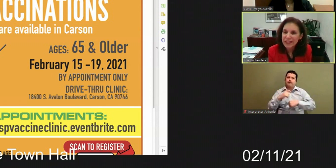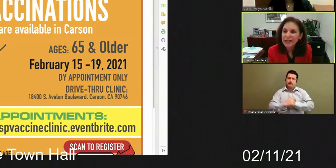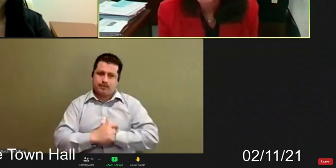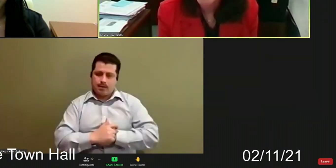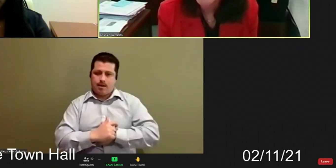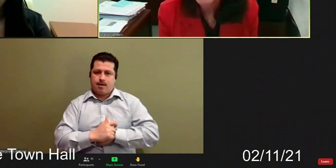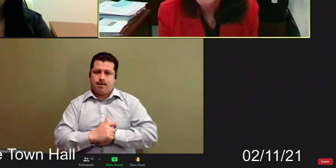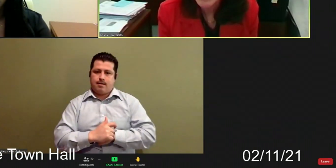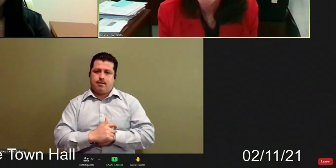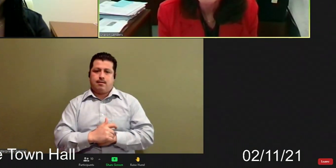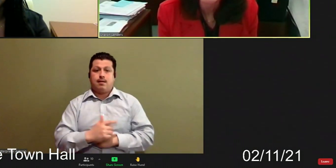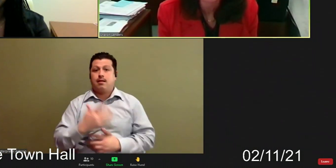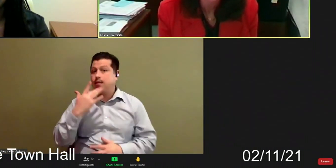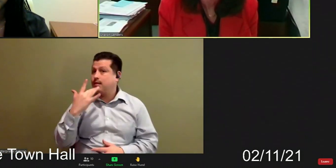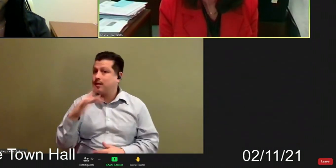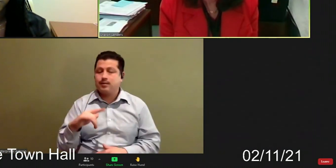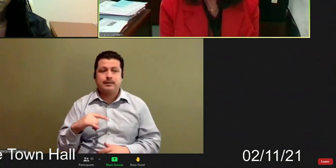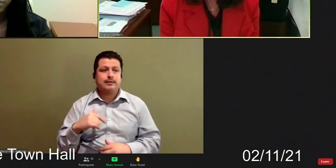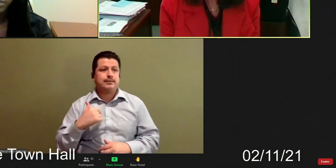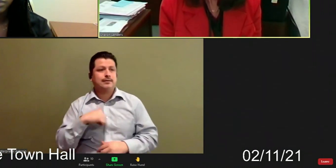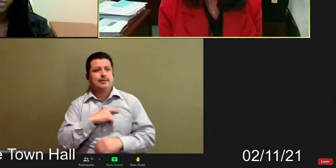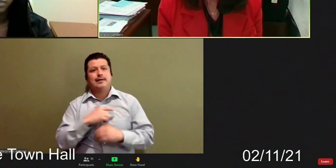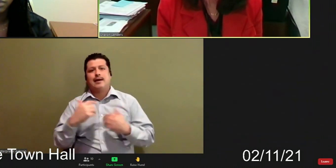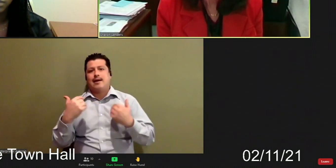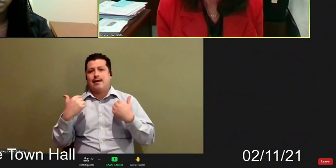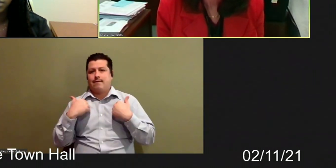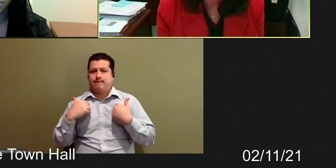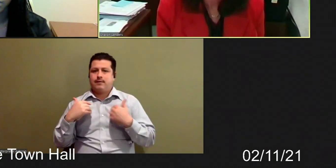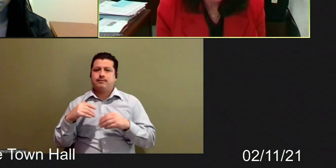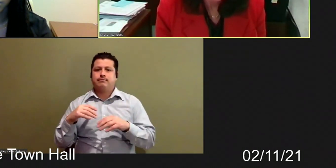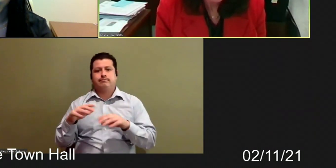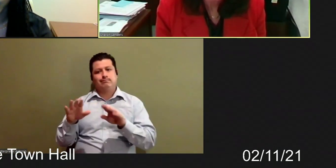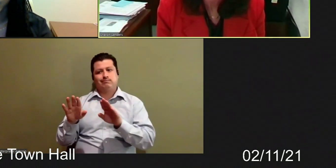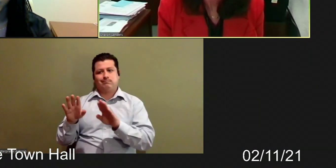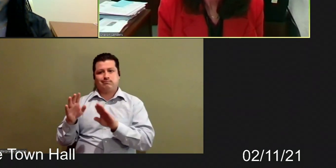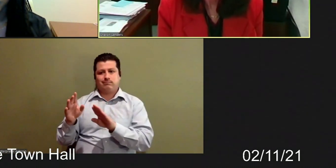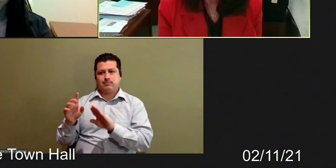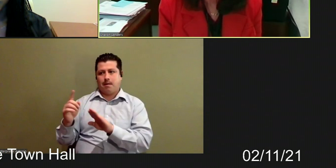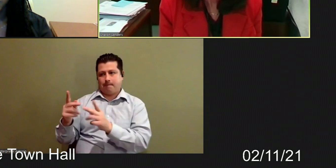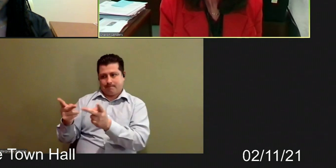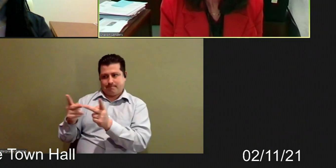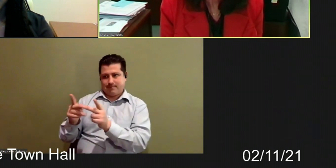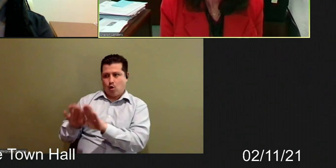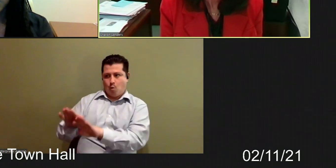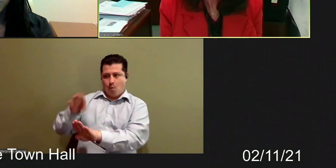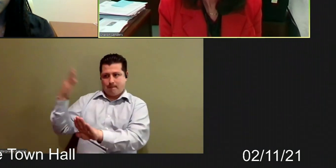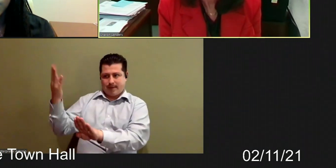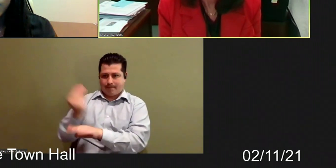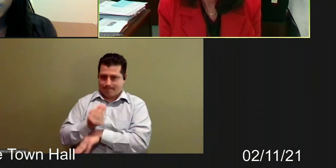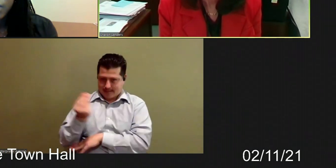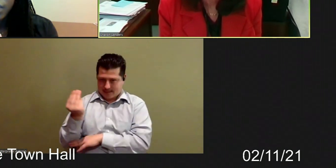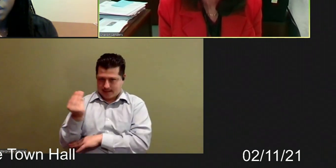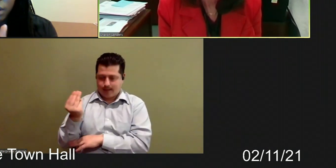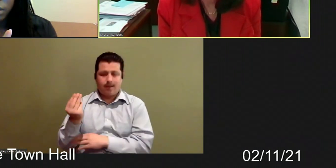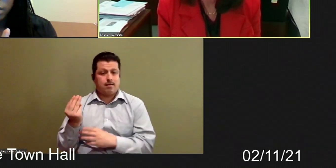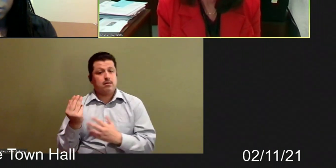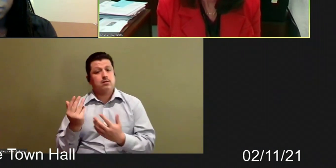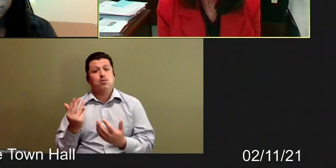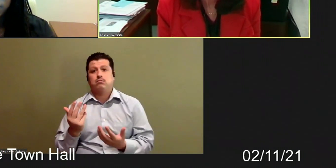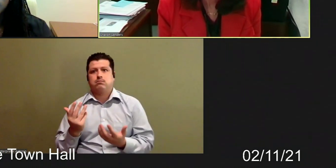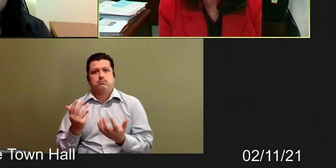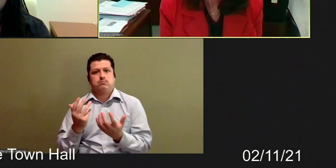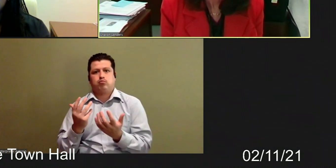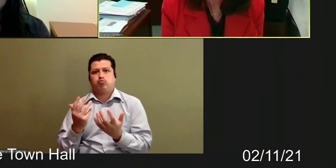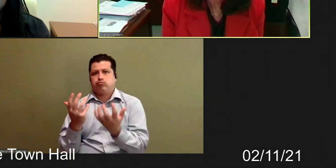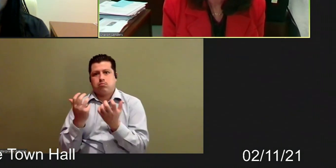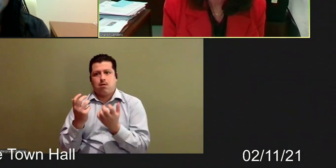a facility opening at our Dignity Health Center on Monday. And we want to make sure our community gets appointments.